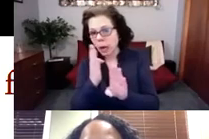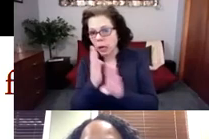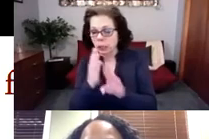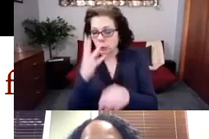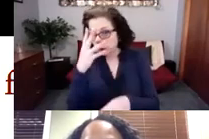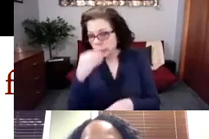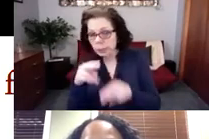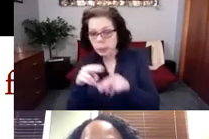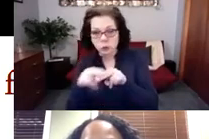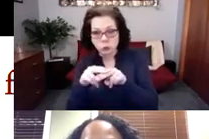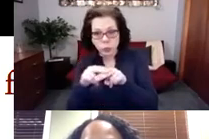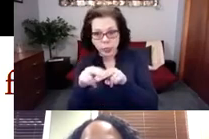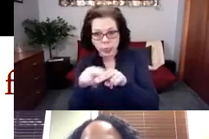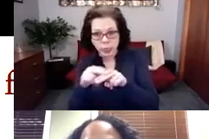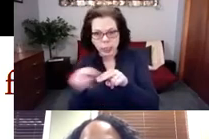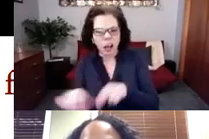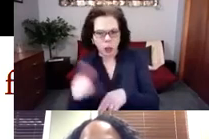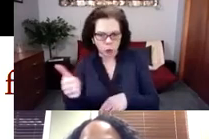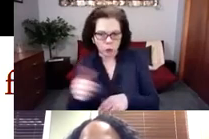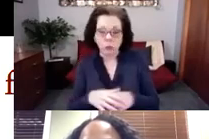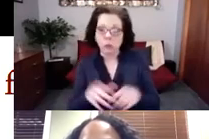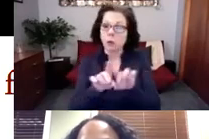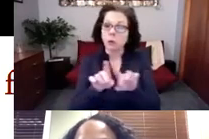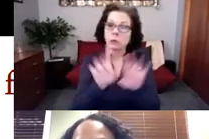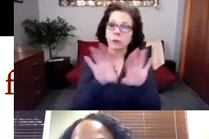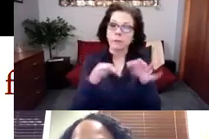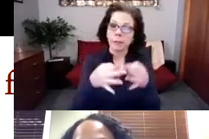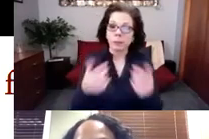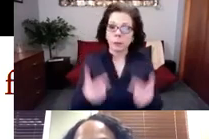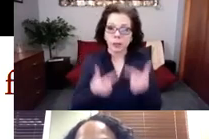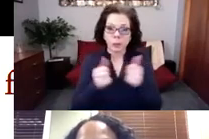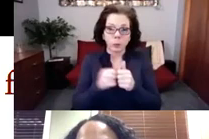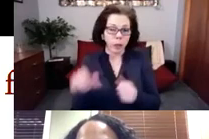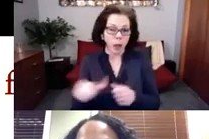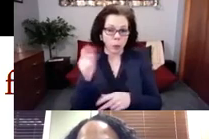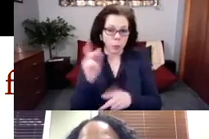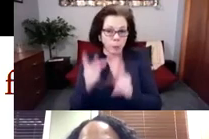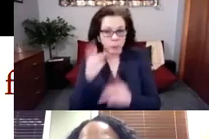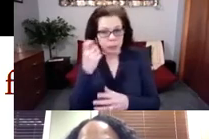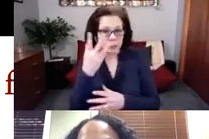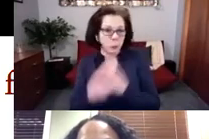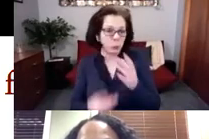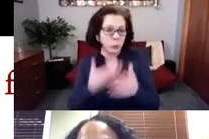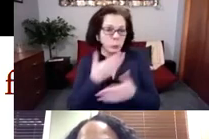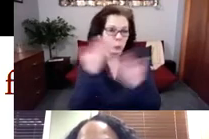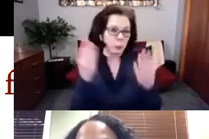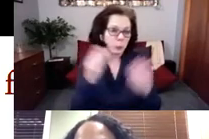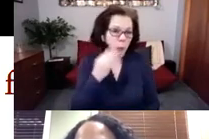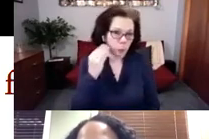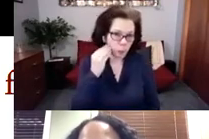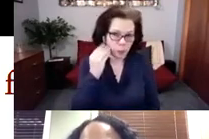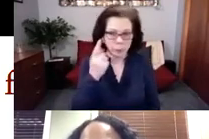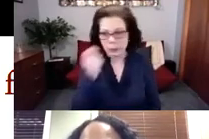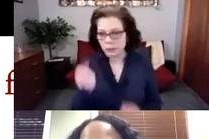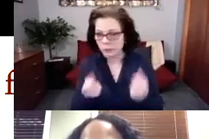also is for families who may be living with other people due to loss of housing based on fire